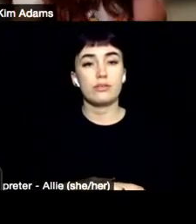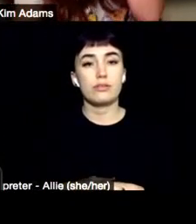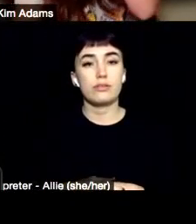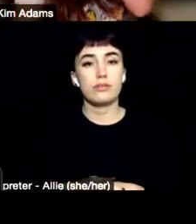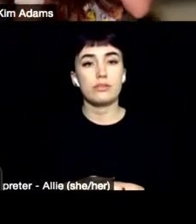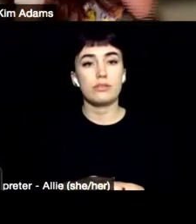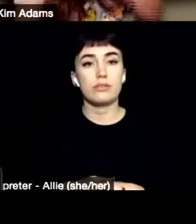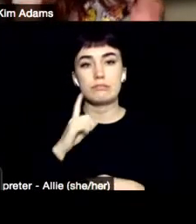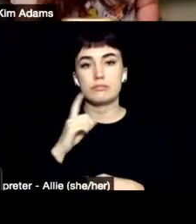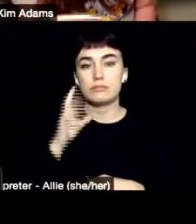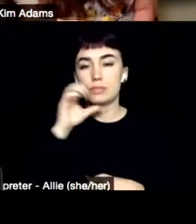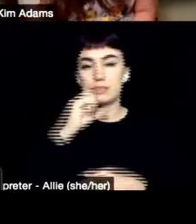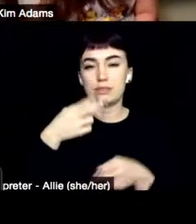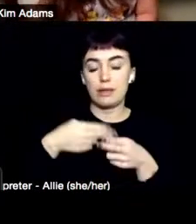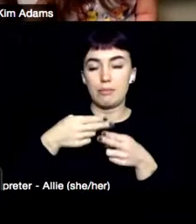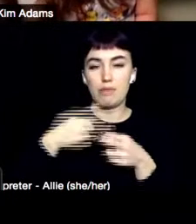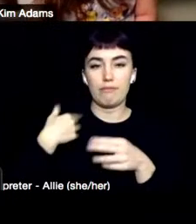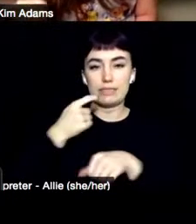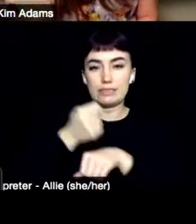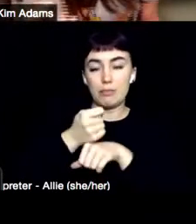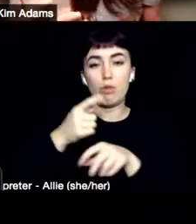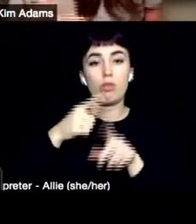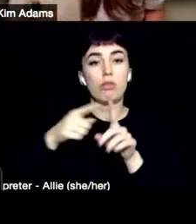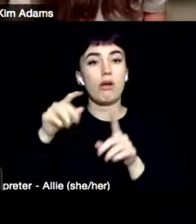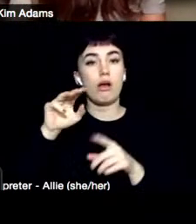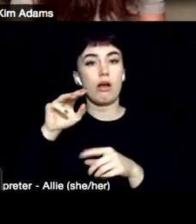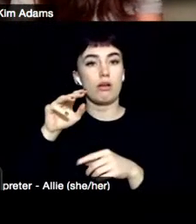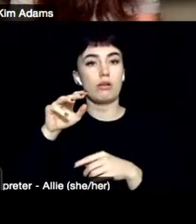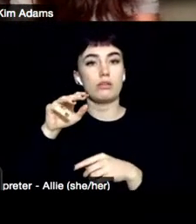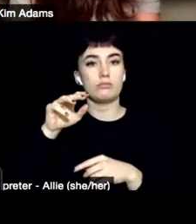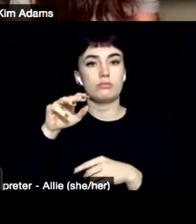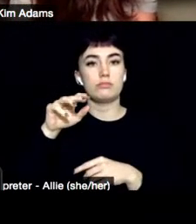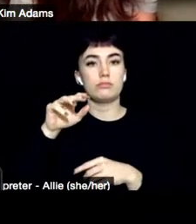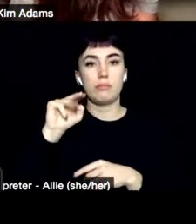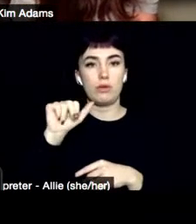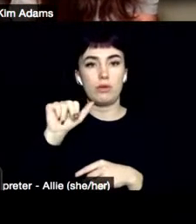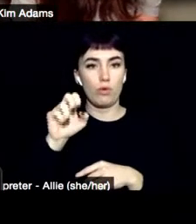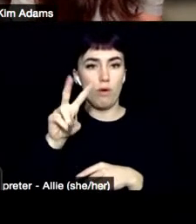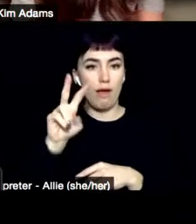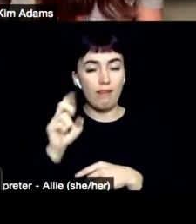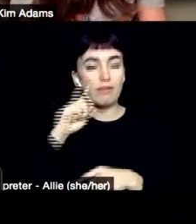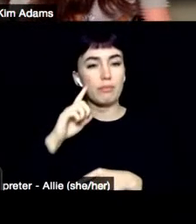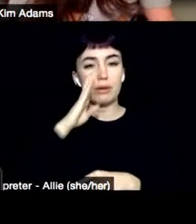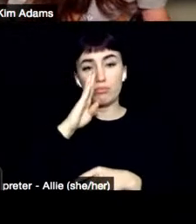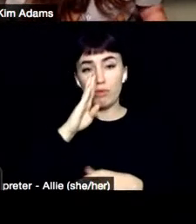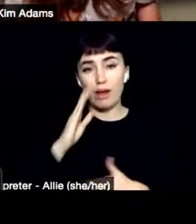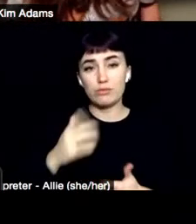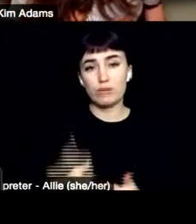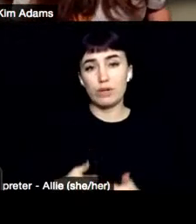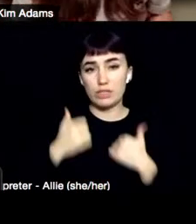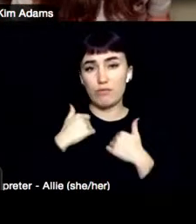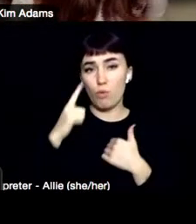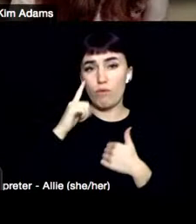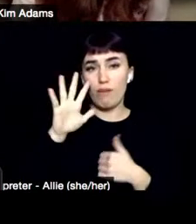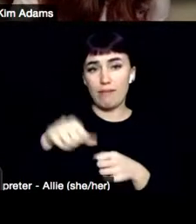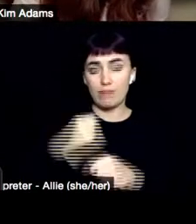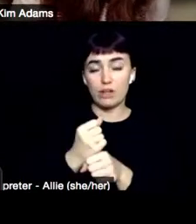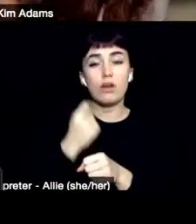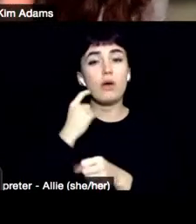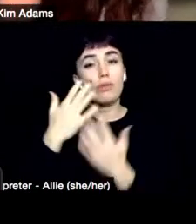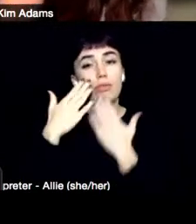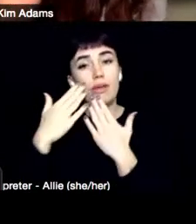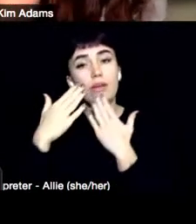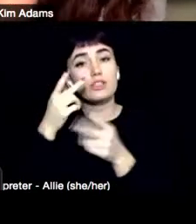Edgewood Avenue. And I've been a Brighton resident for about 35 years. And I want to thank you, Supervisor Mealy, for